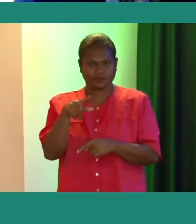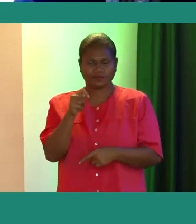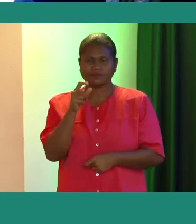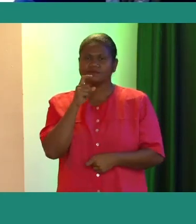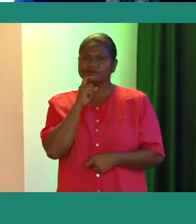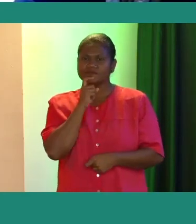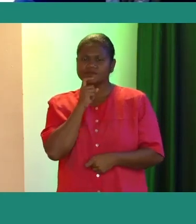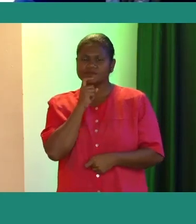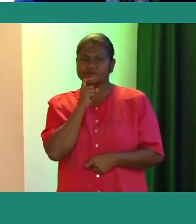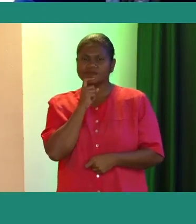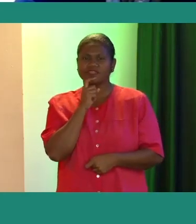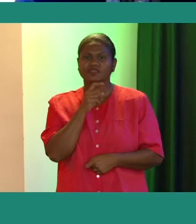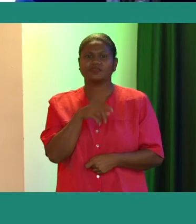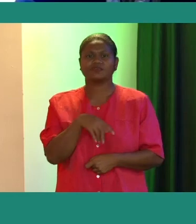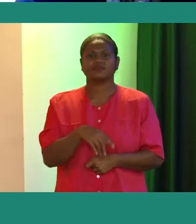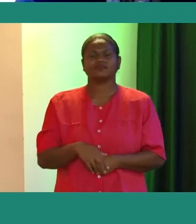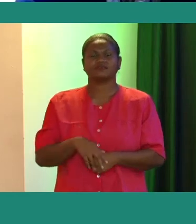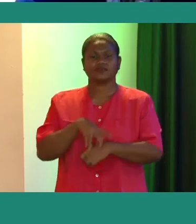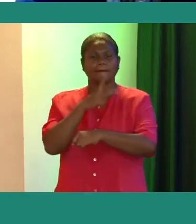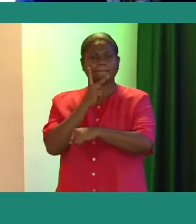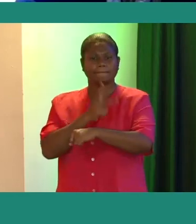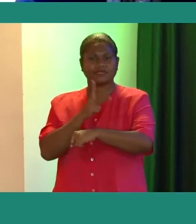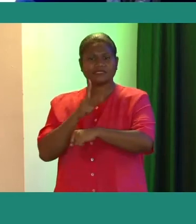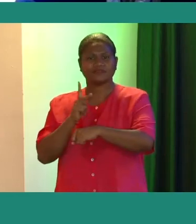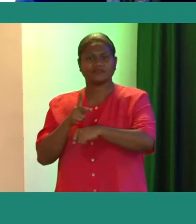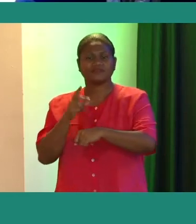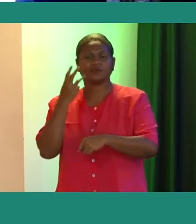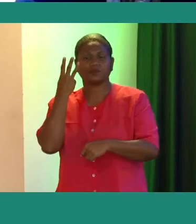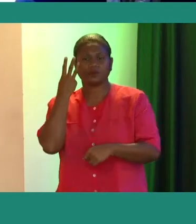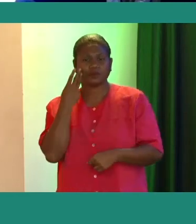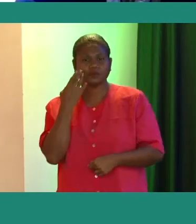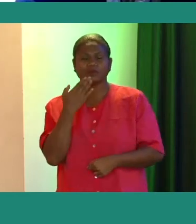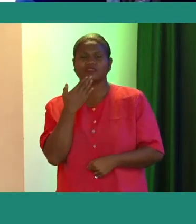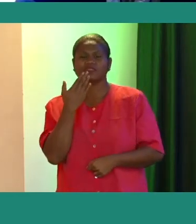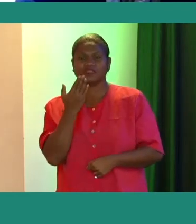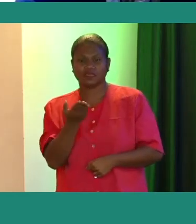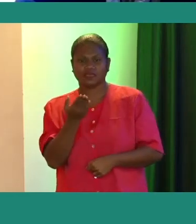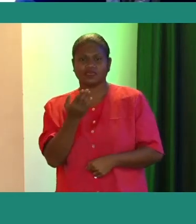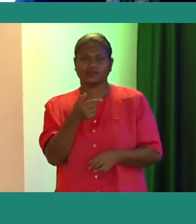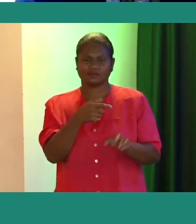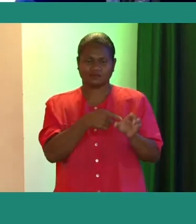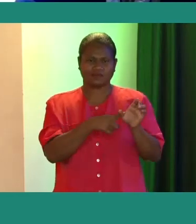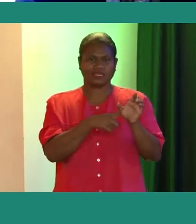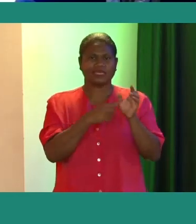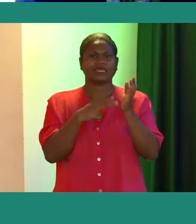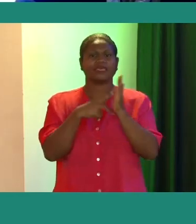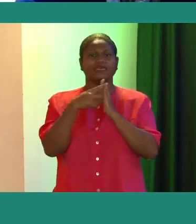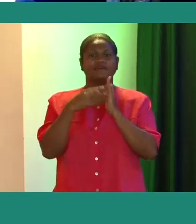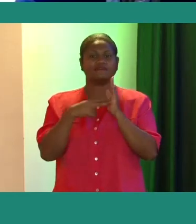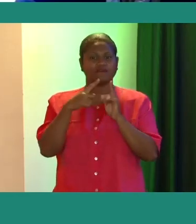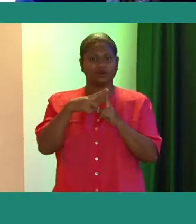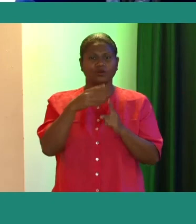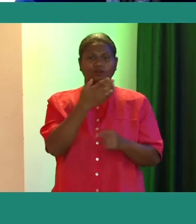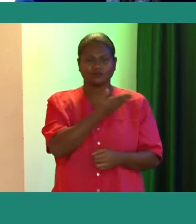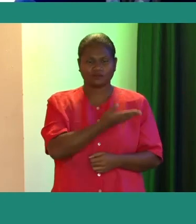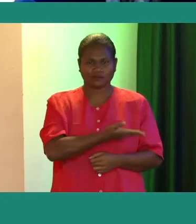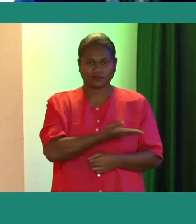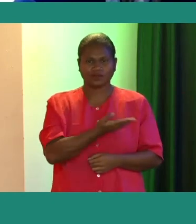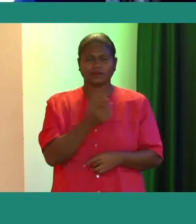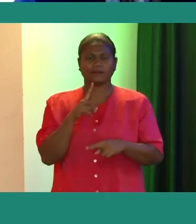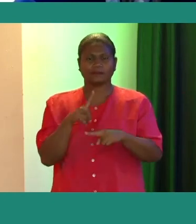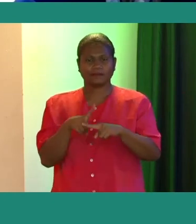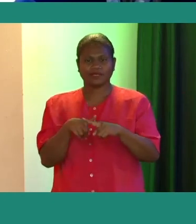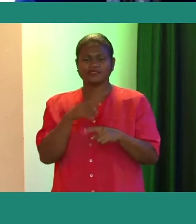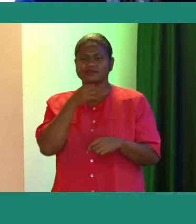would like to, on behalf of Pacific Women, I'd like to thank Evonne for taking time out and coming, and for